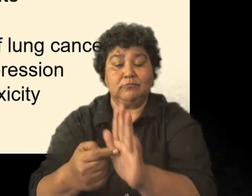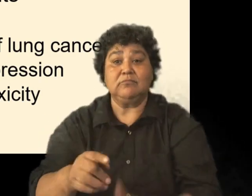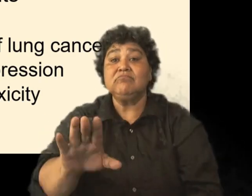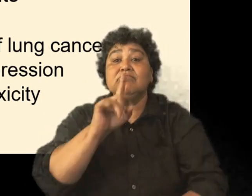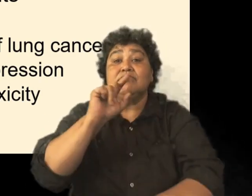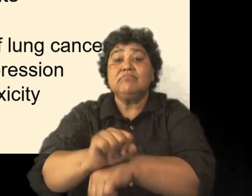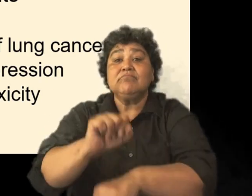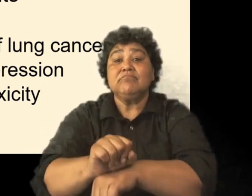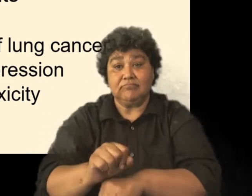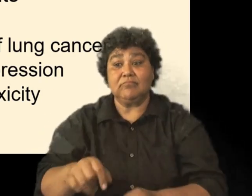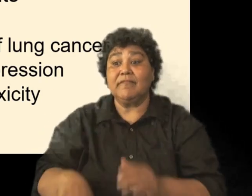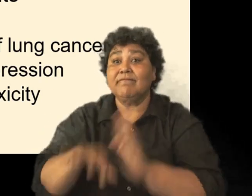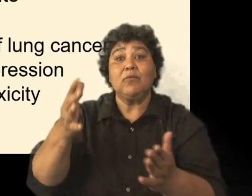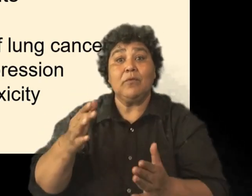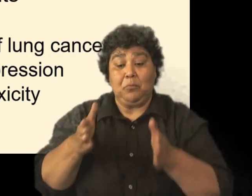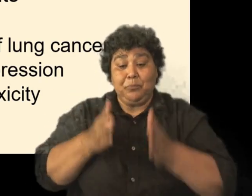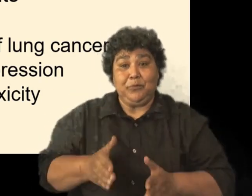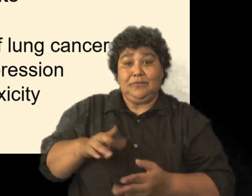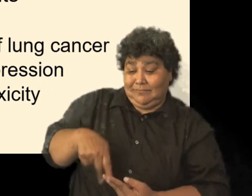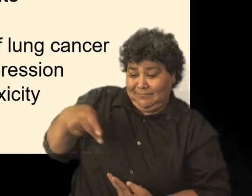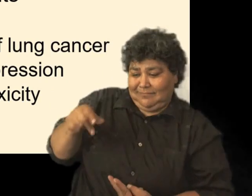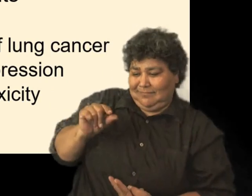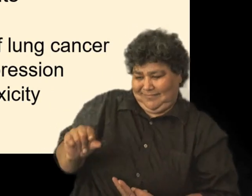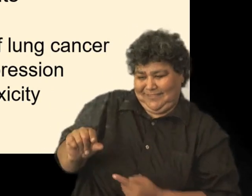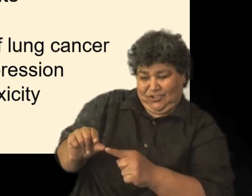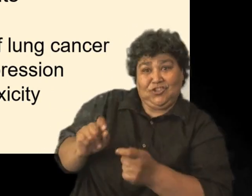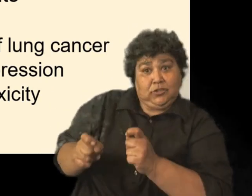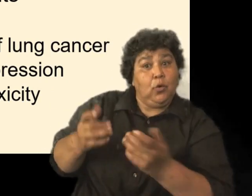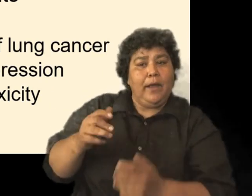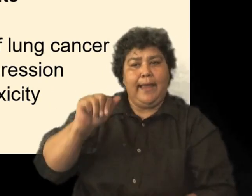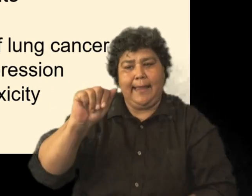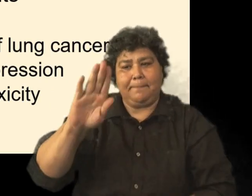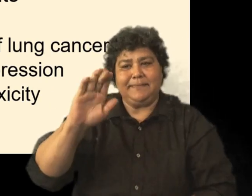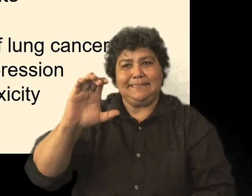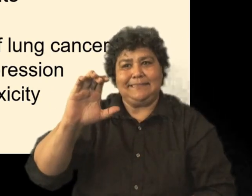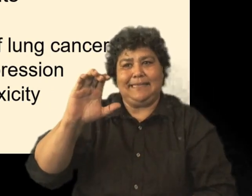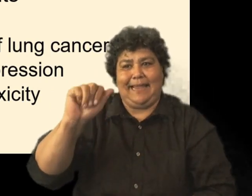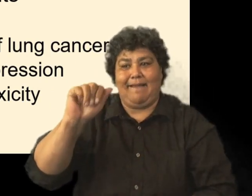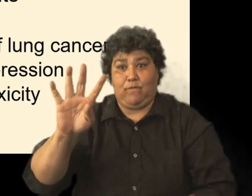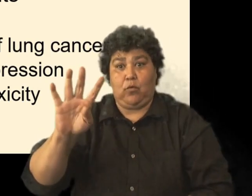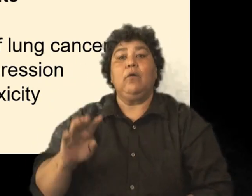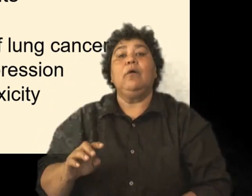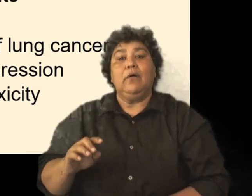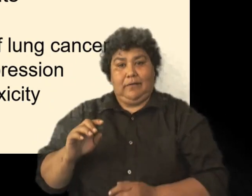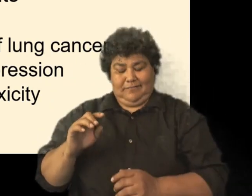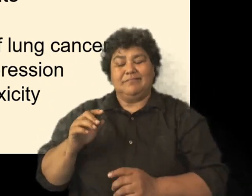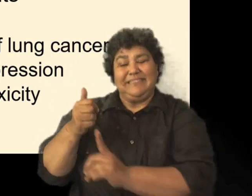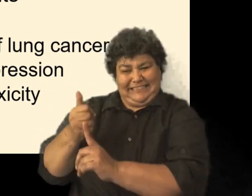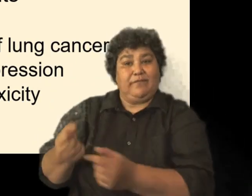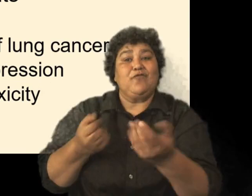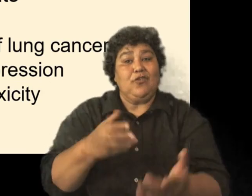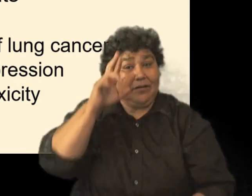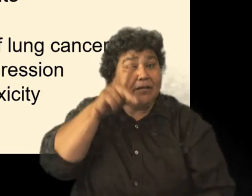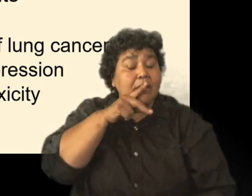particular gene called ABCA4, which can cause RP and more commonly causes Stargardt disease,